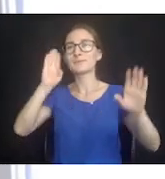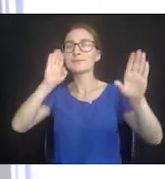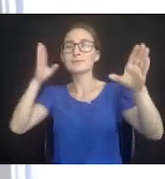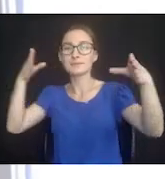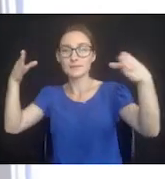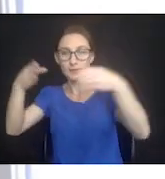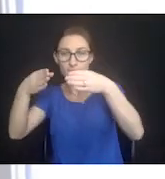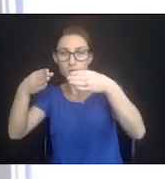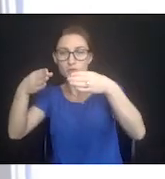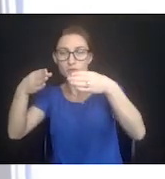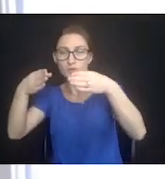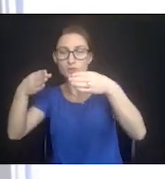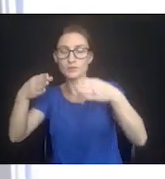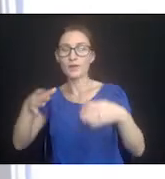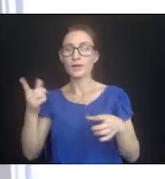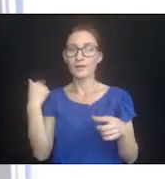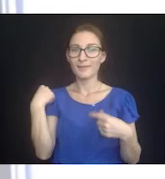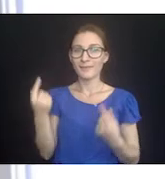I was in tunnel vision.